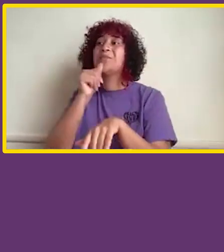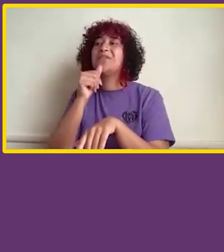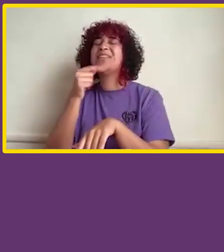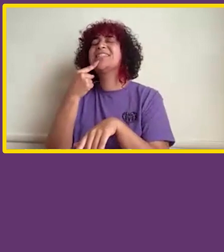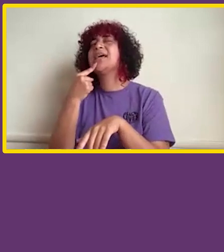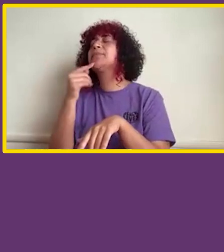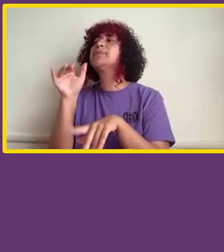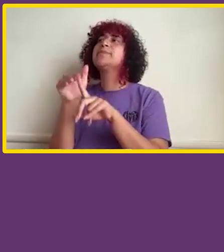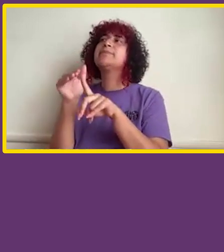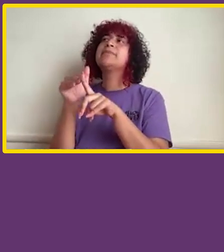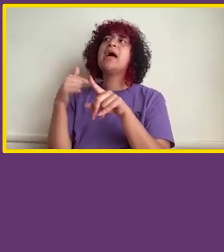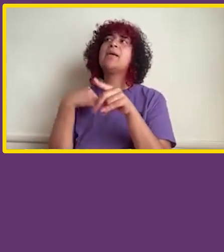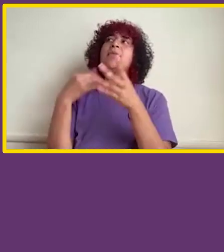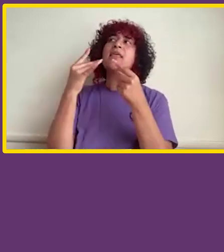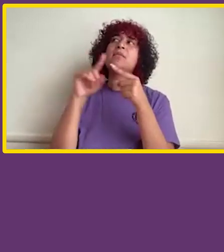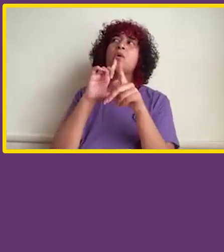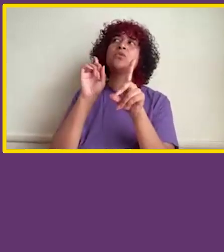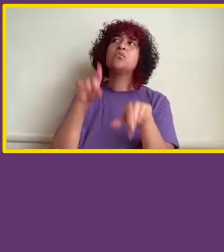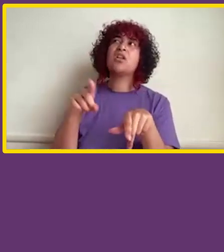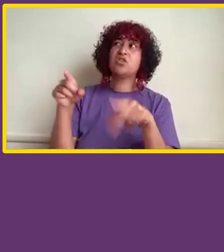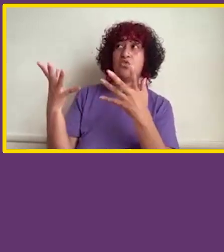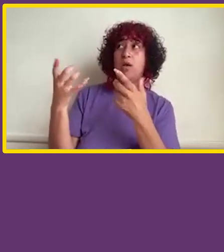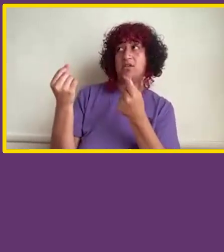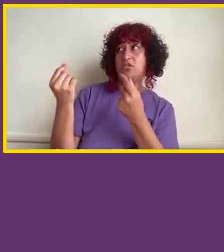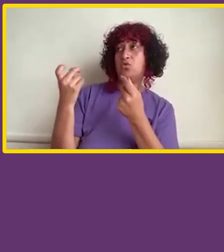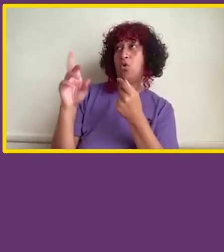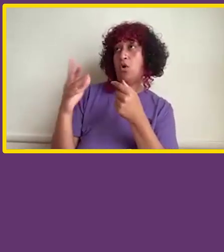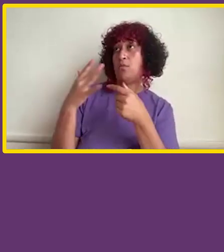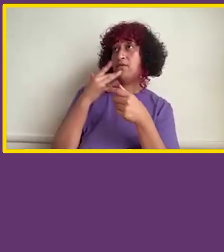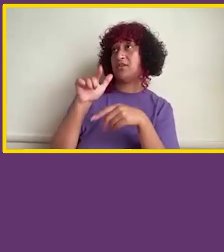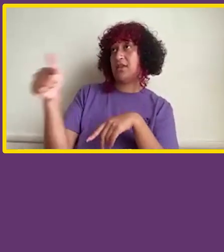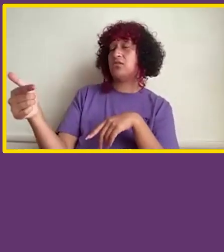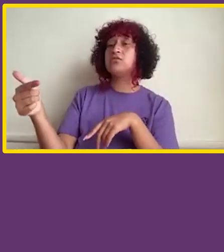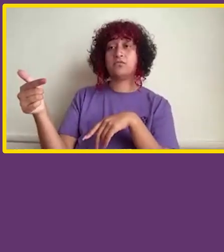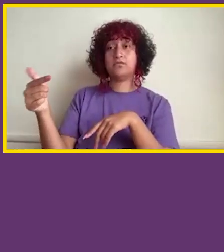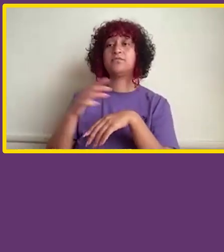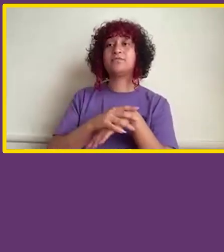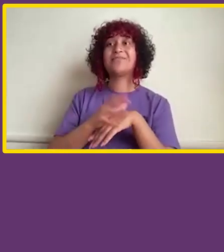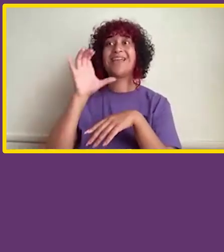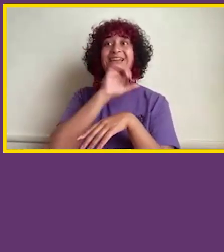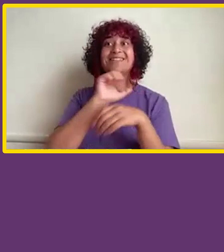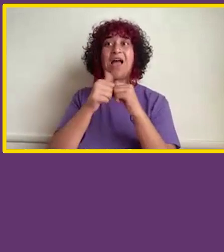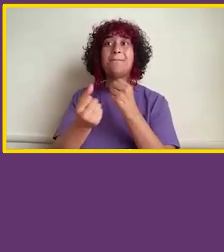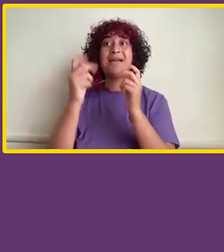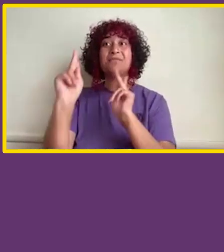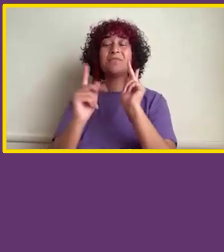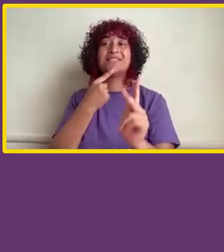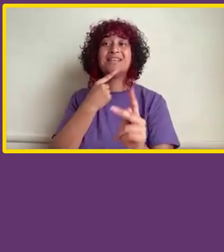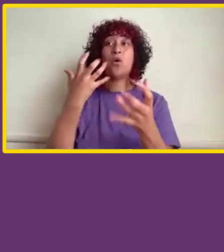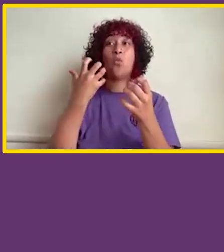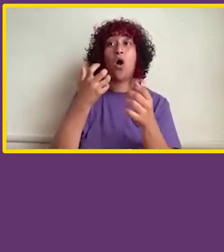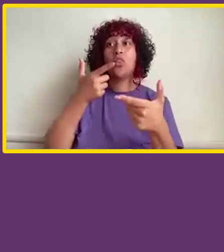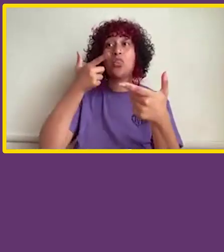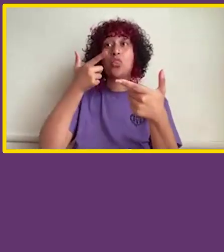about responding. Do you want me to do this, or would you rather me do something else? Guess how many people said they want the witness to do